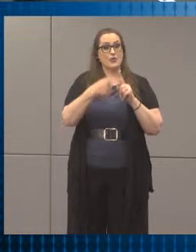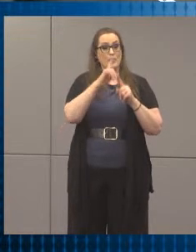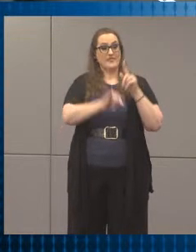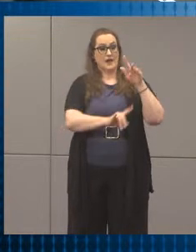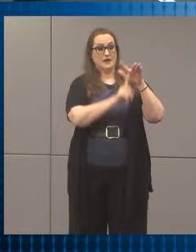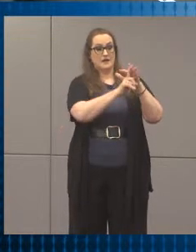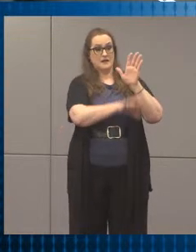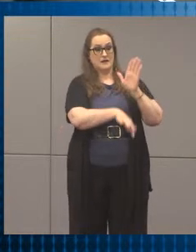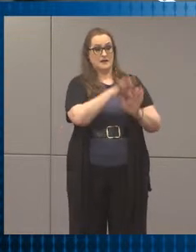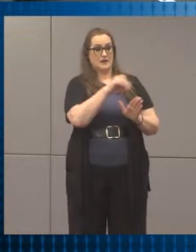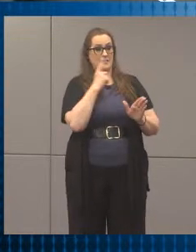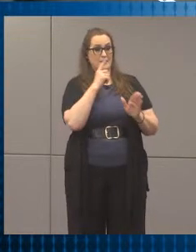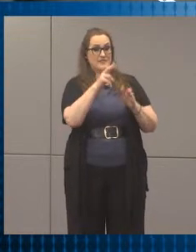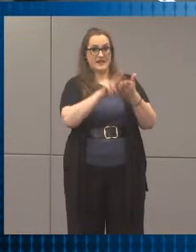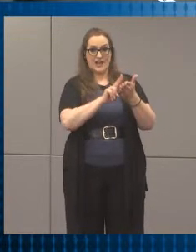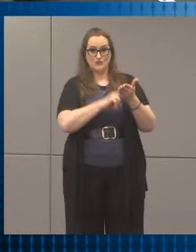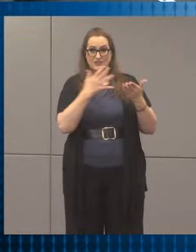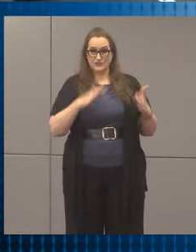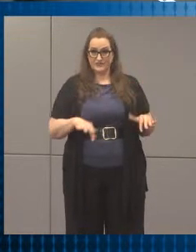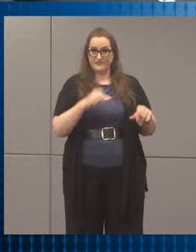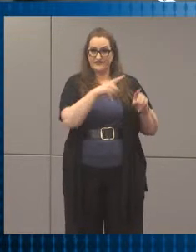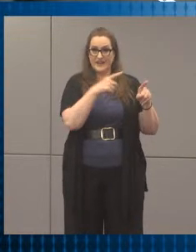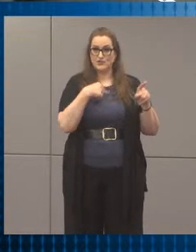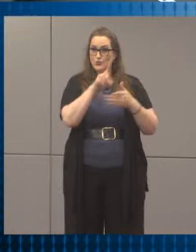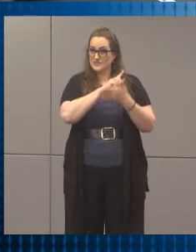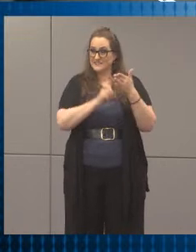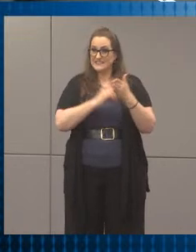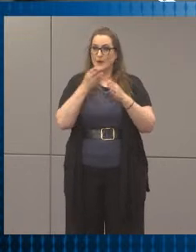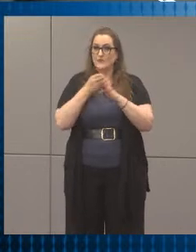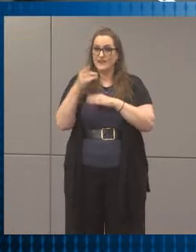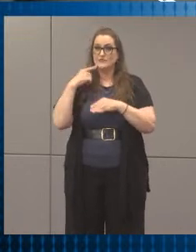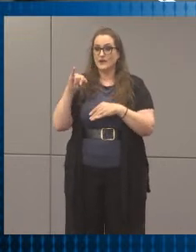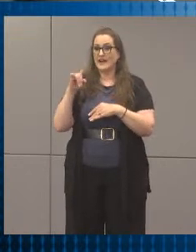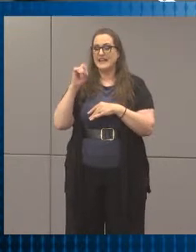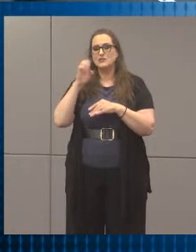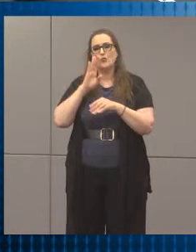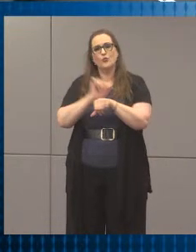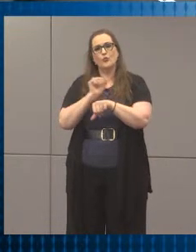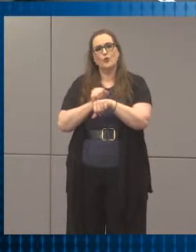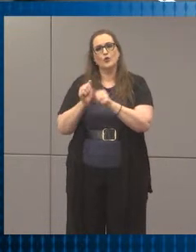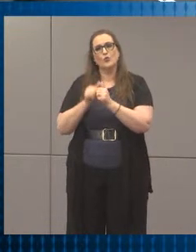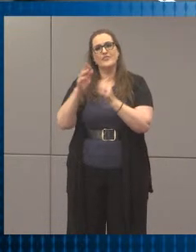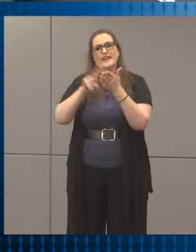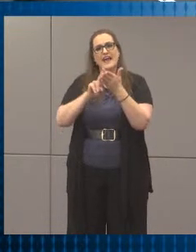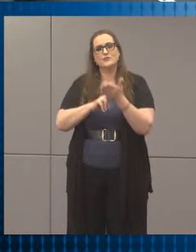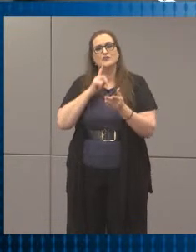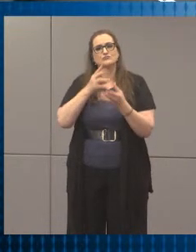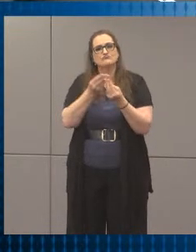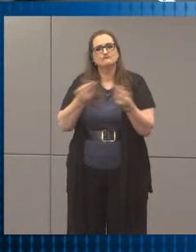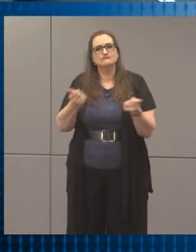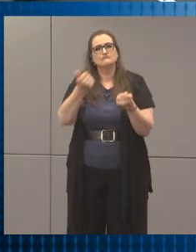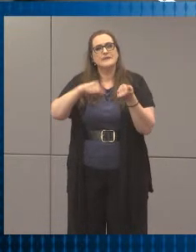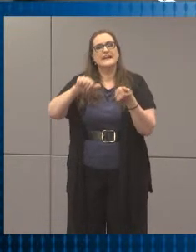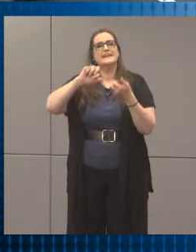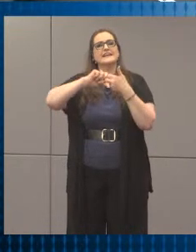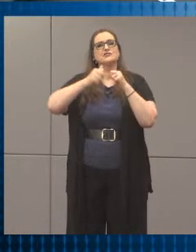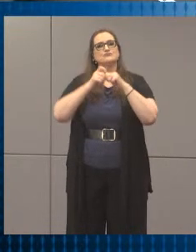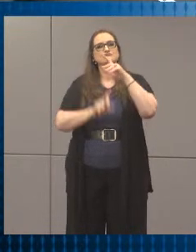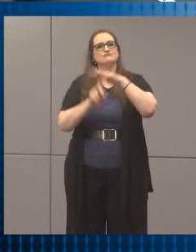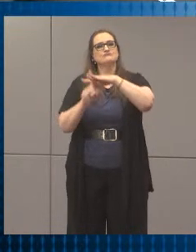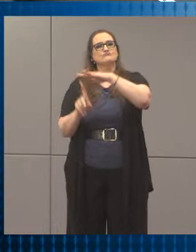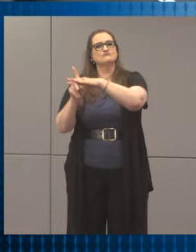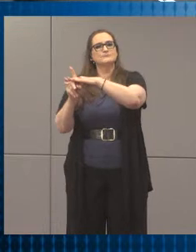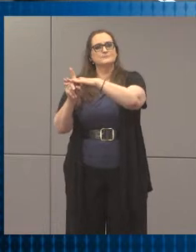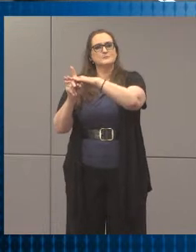are uncovered by the contractors, your design professionals, the IDS, will be there to work with the contractors to solve any issues that may come